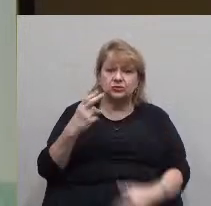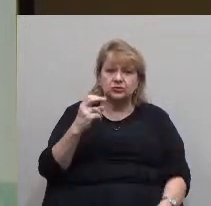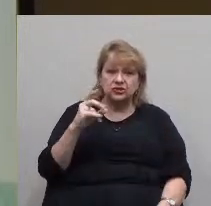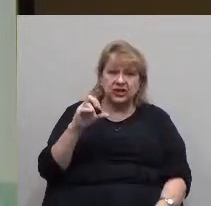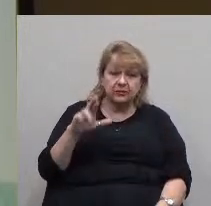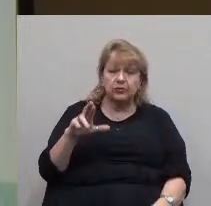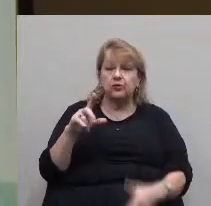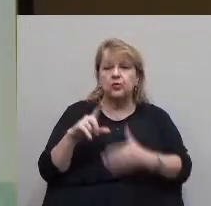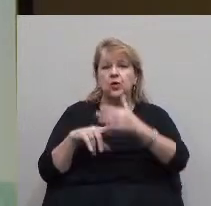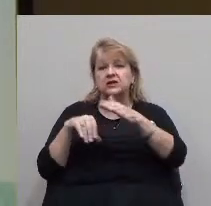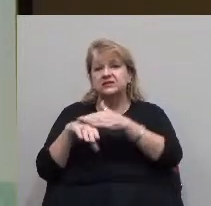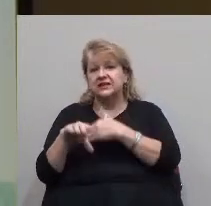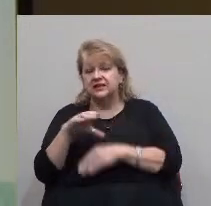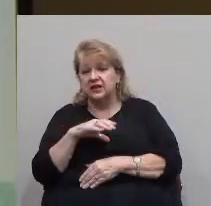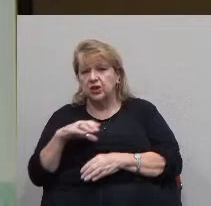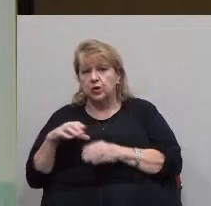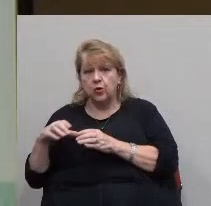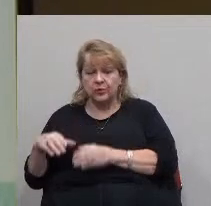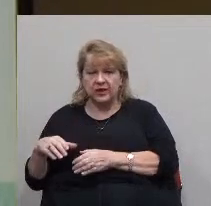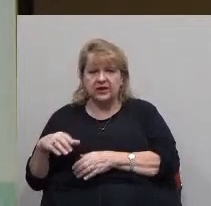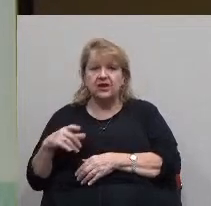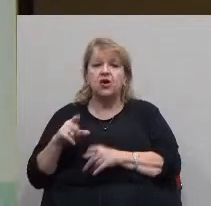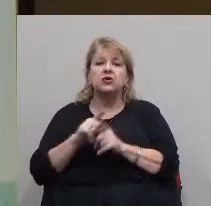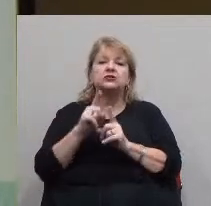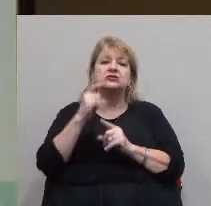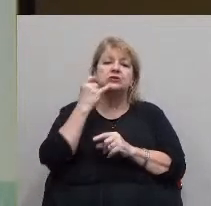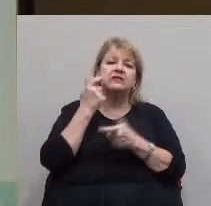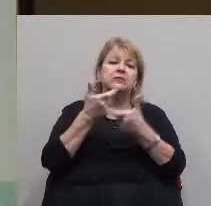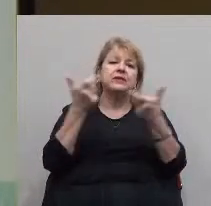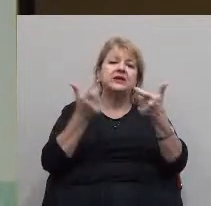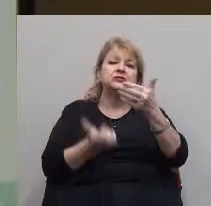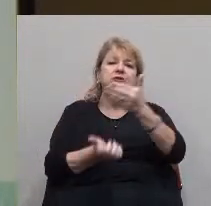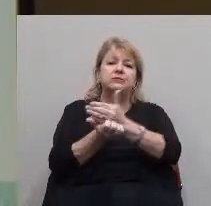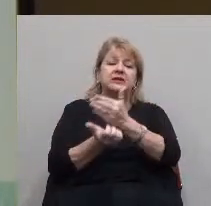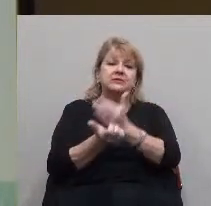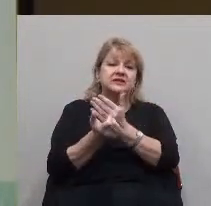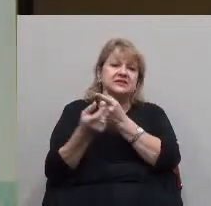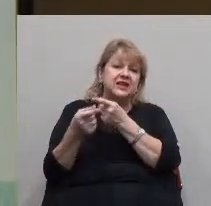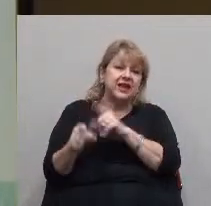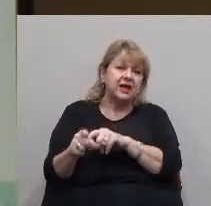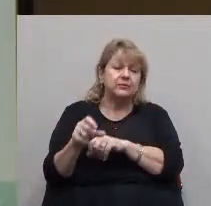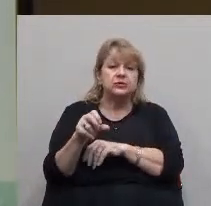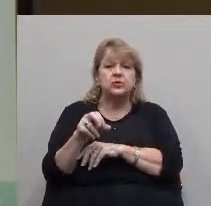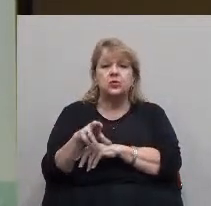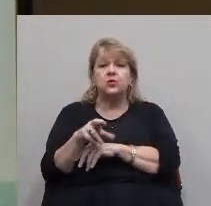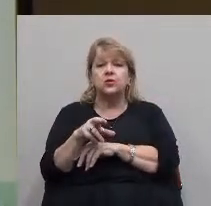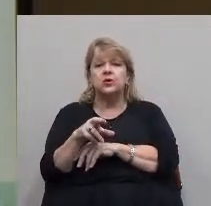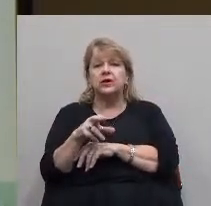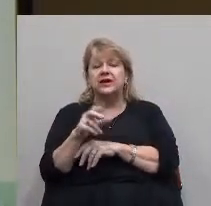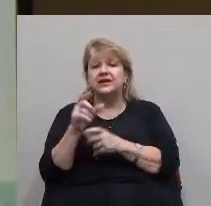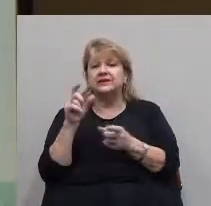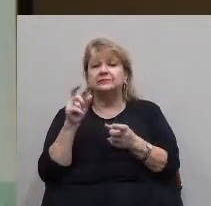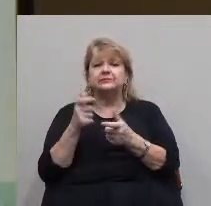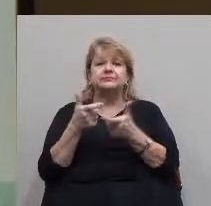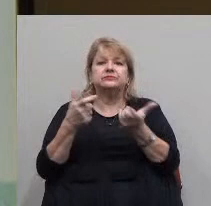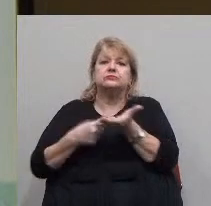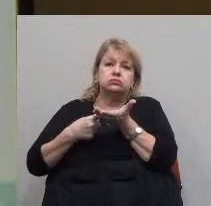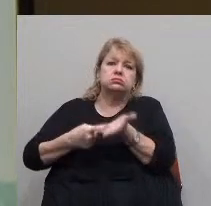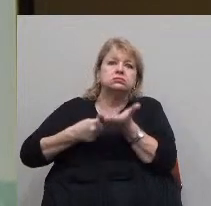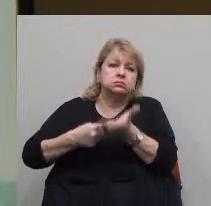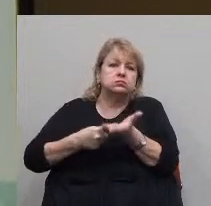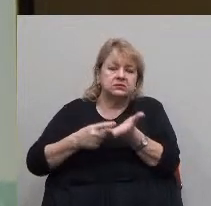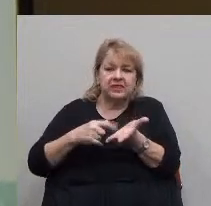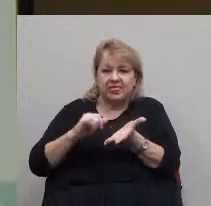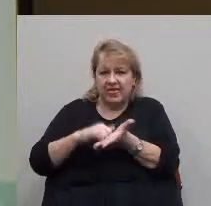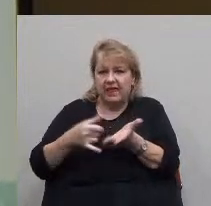committee. Usually I'll also add, like, if there's any major amendments that have happened or substantive discussion that may have